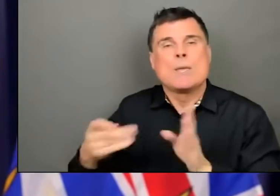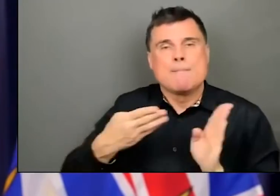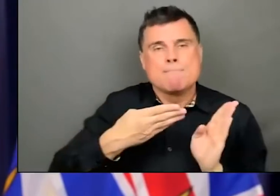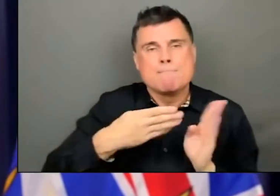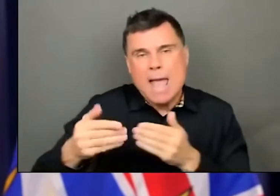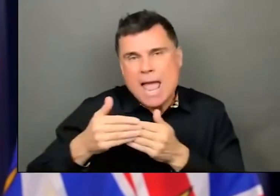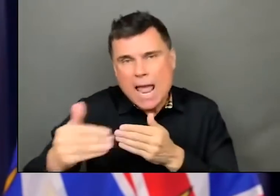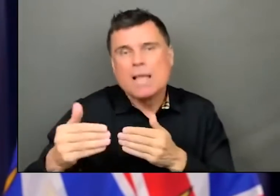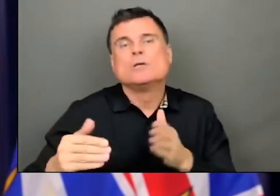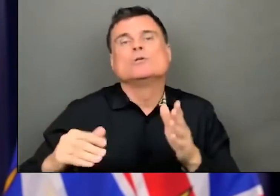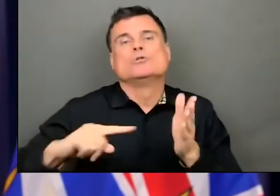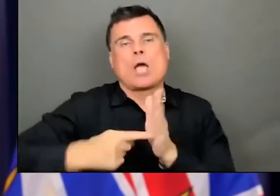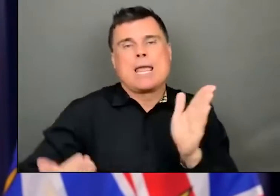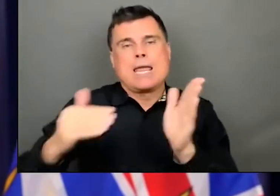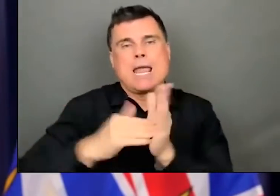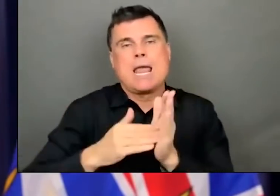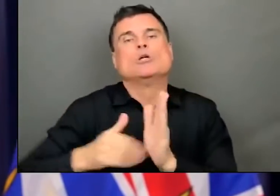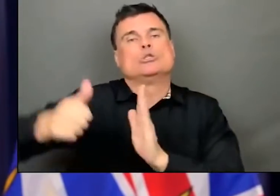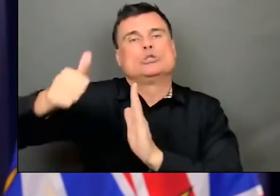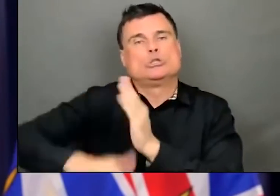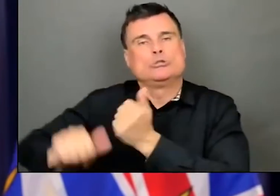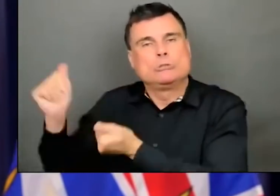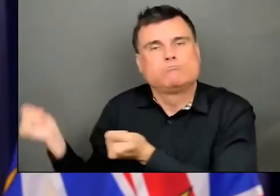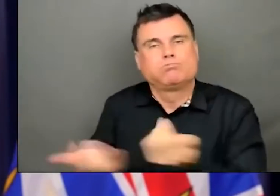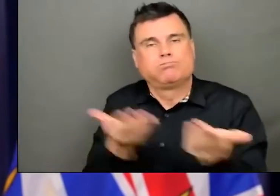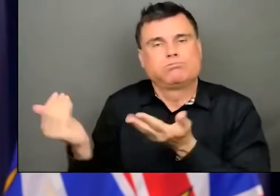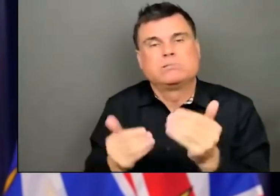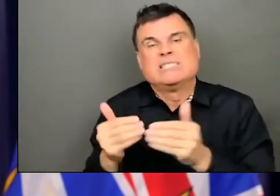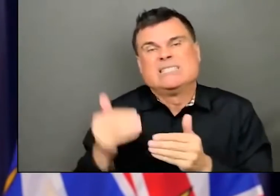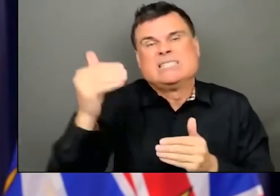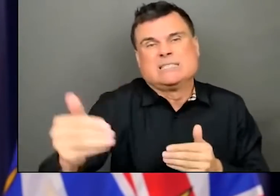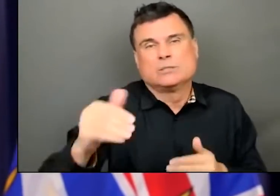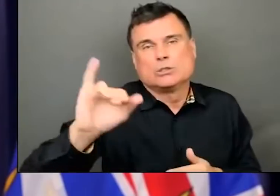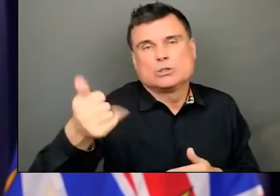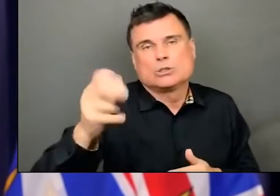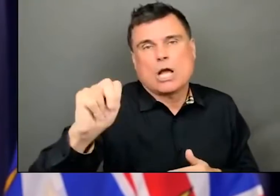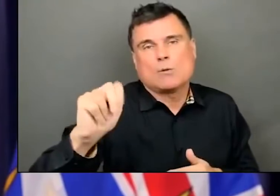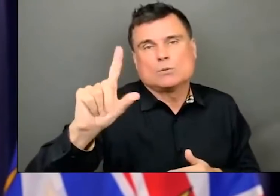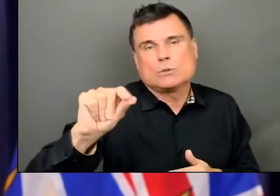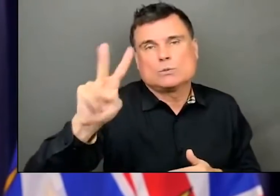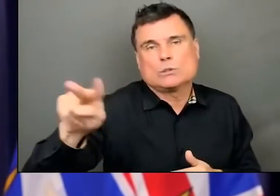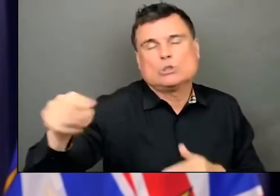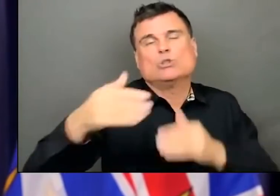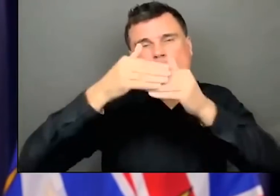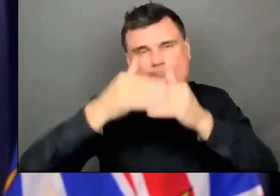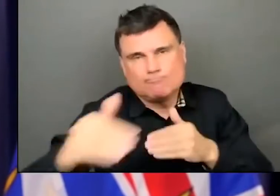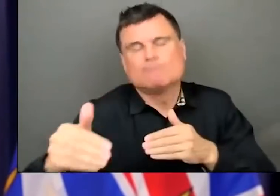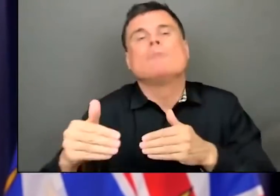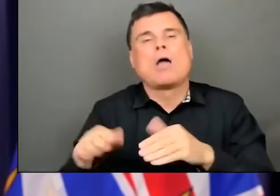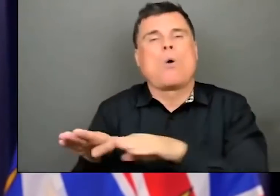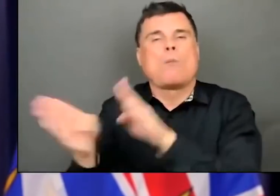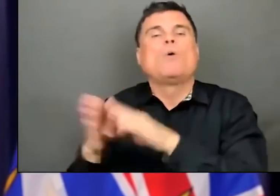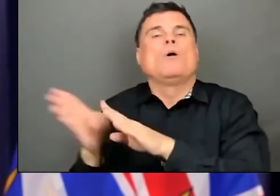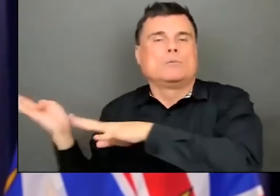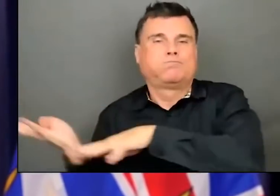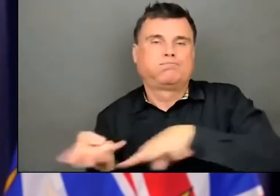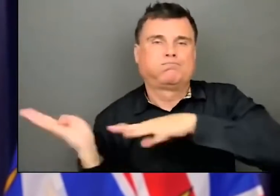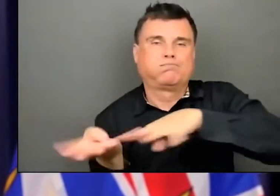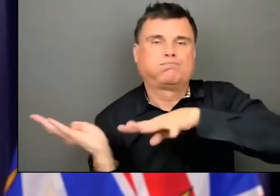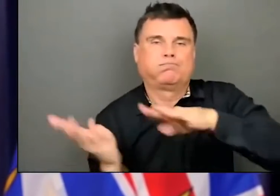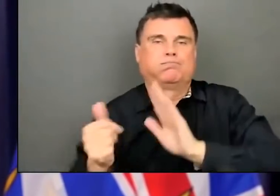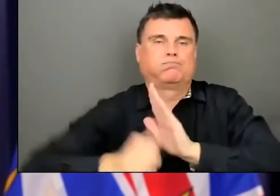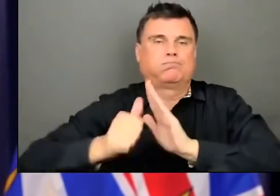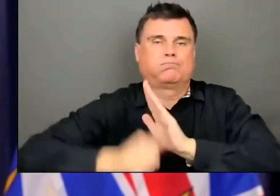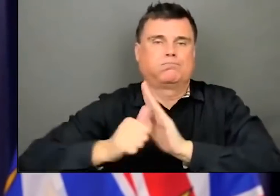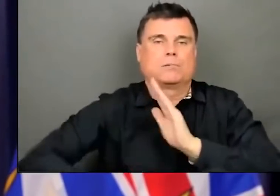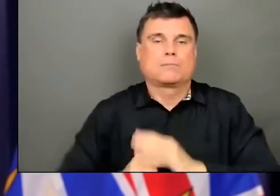Joseph's. In Island Health, no surgical postponements have occurred as a result of staff who did not meet vaccination requirements. At Nanaimo